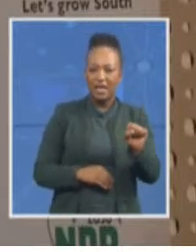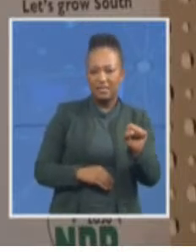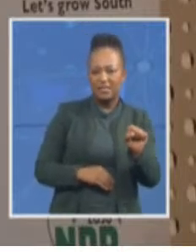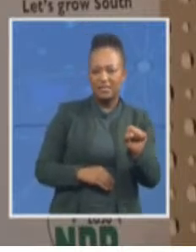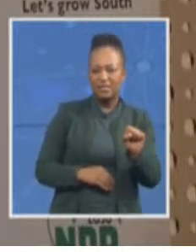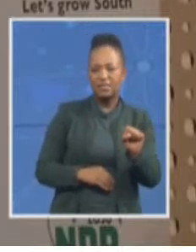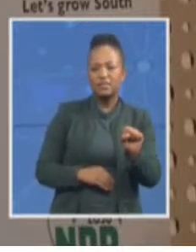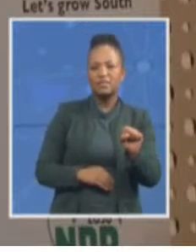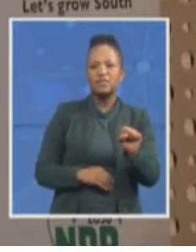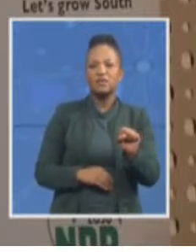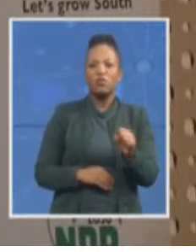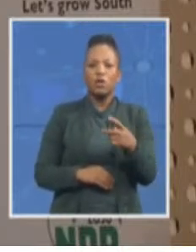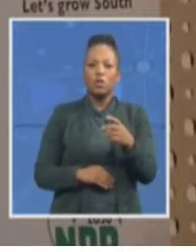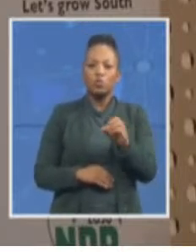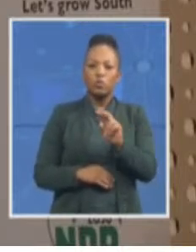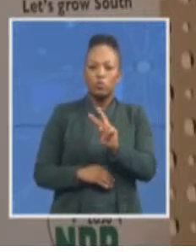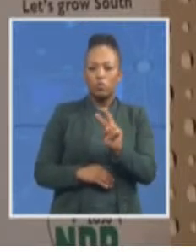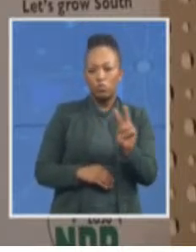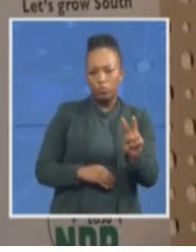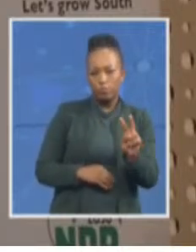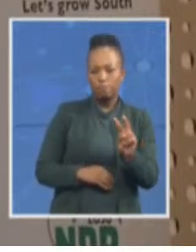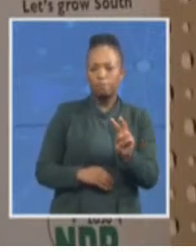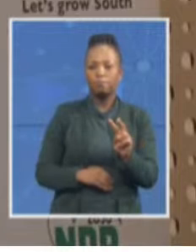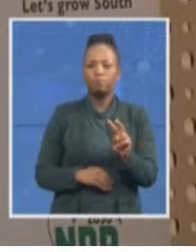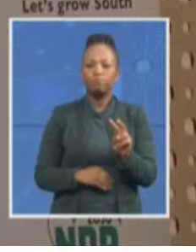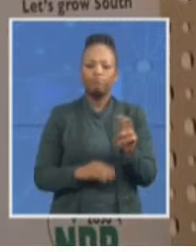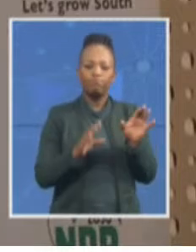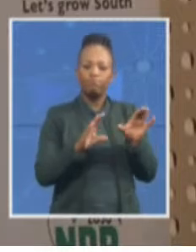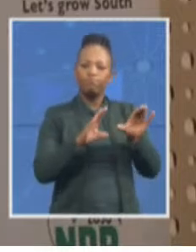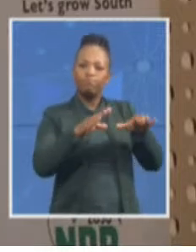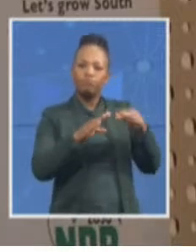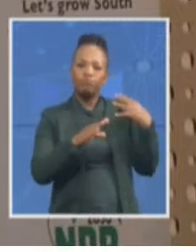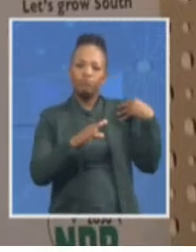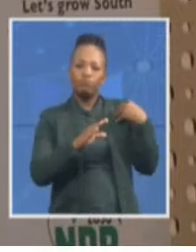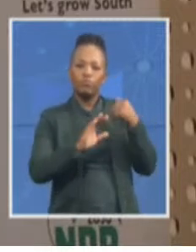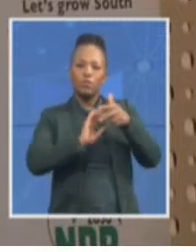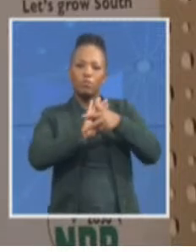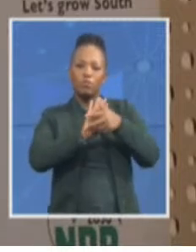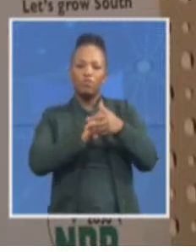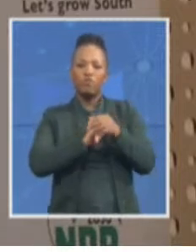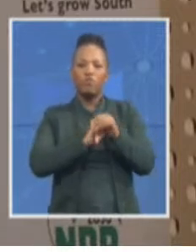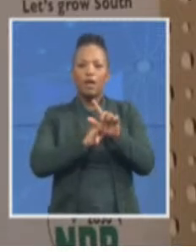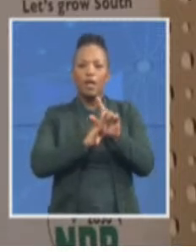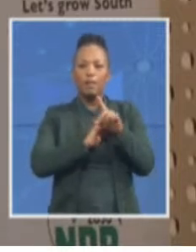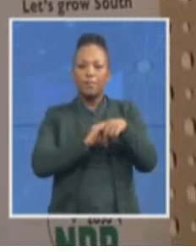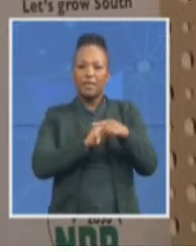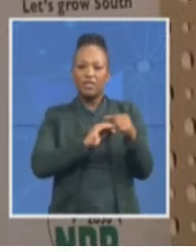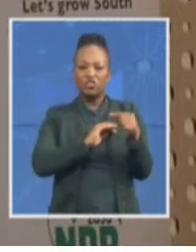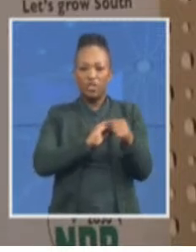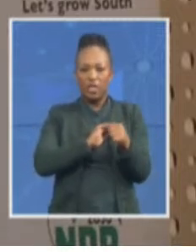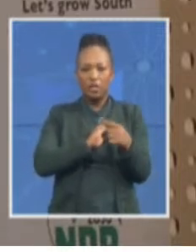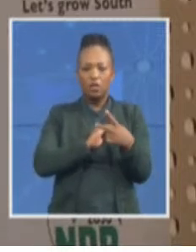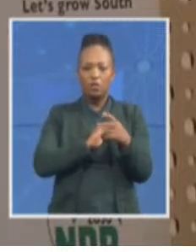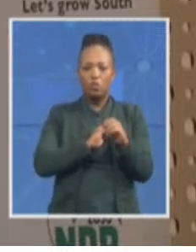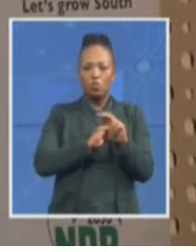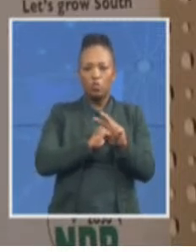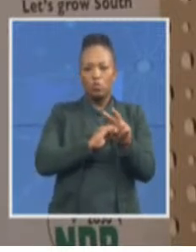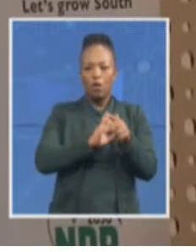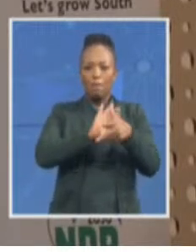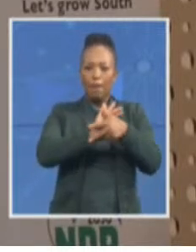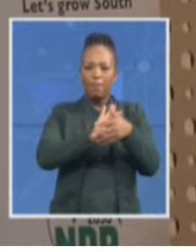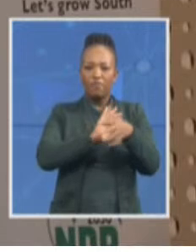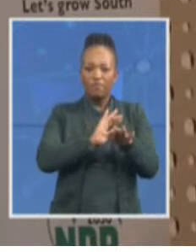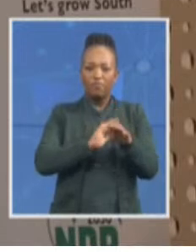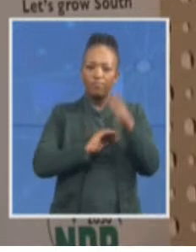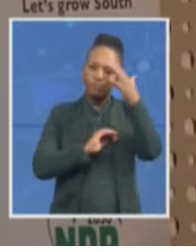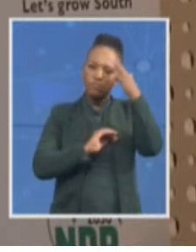2022, the cabinet approved the publications of the LPG rollout strategy of 2022 in the Government Gazette for public comment.